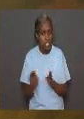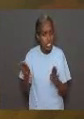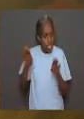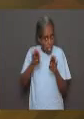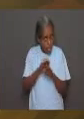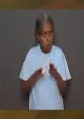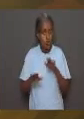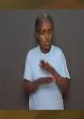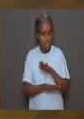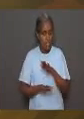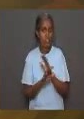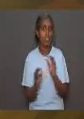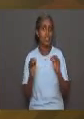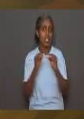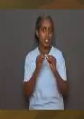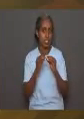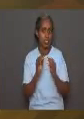closed under addition.